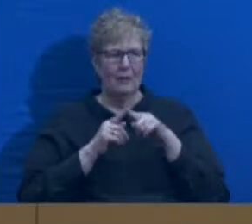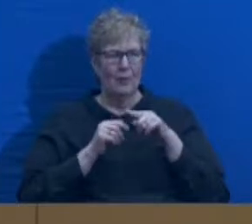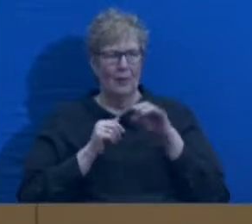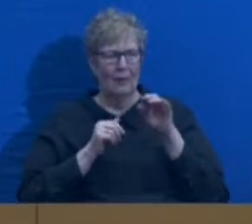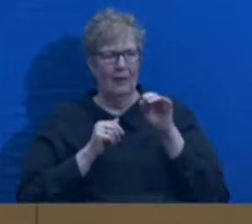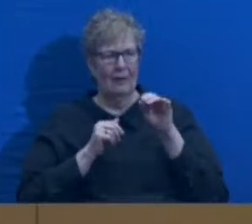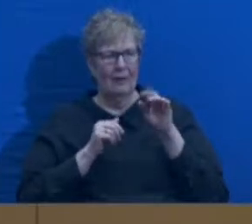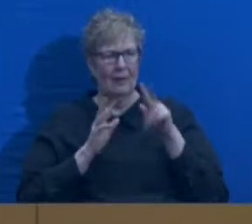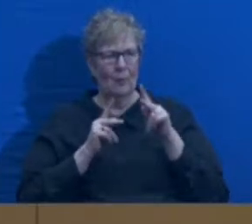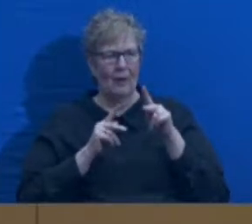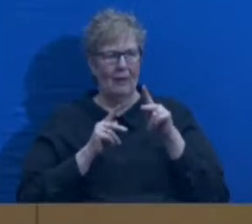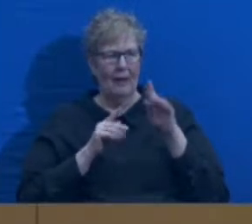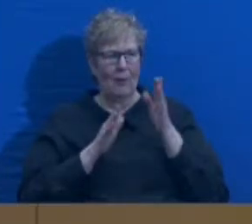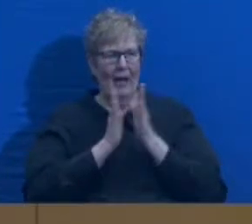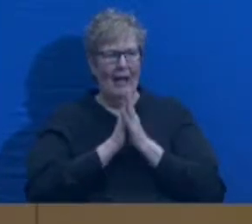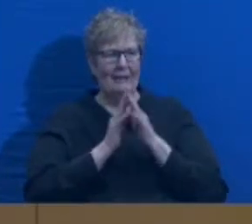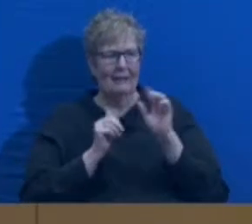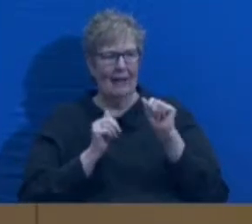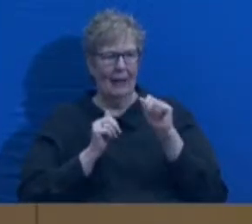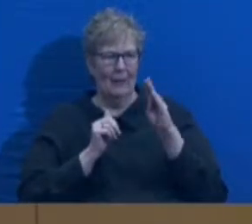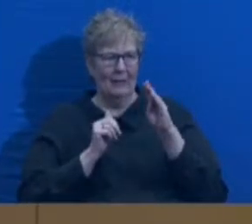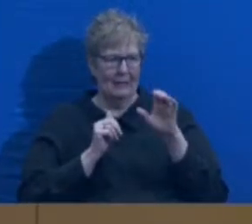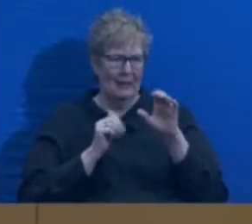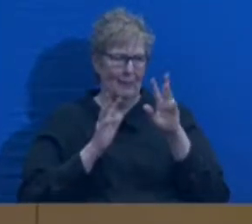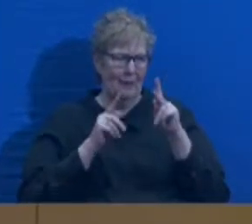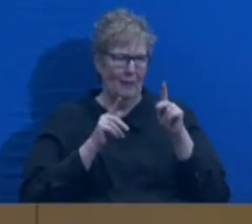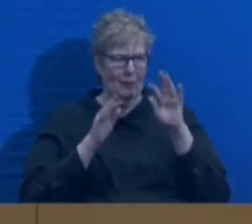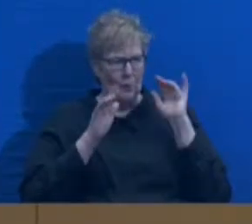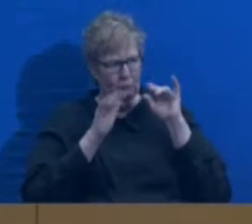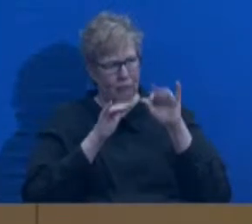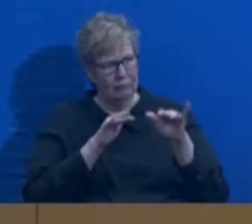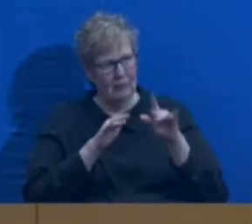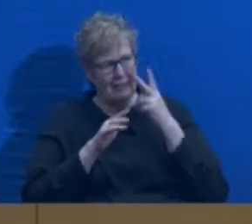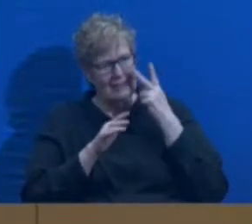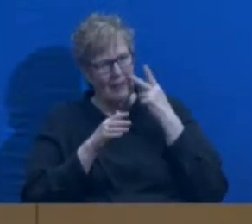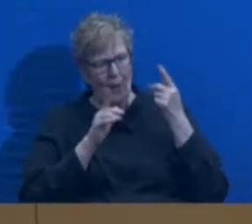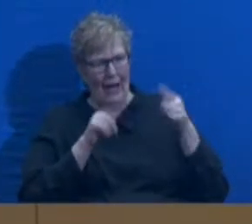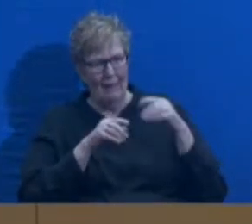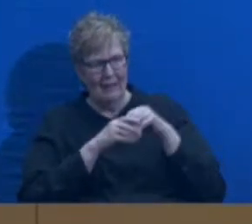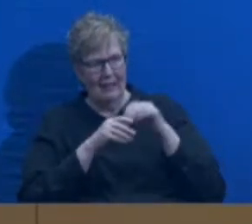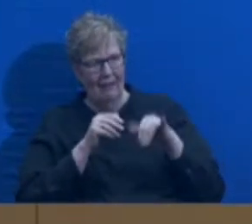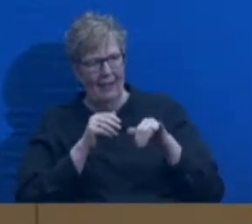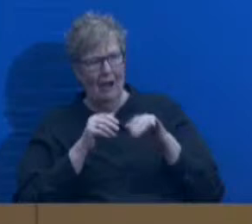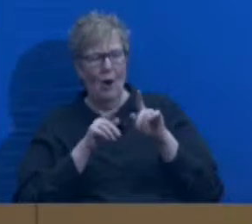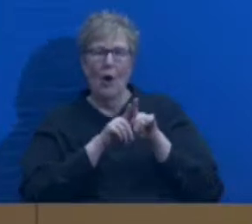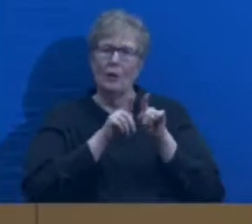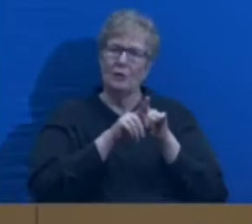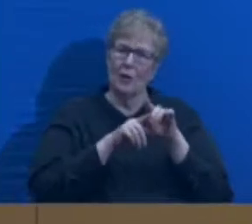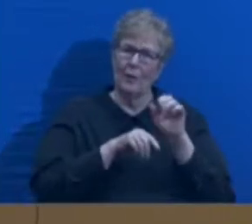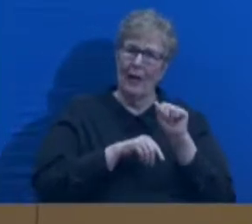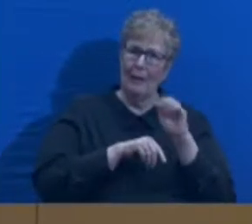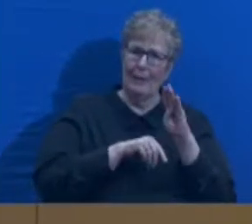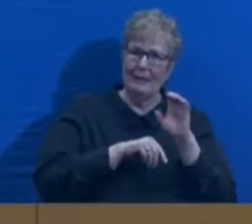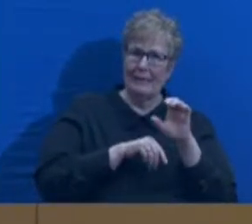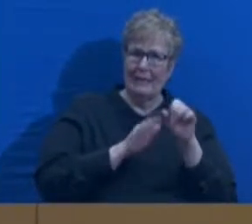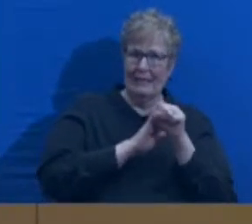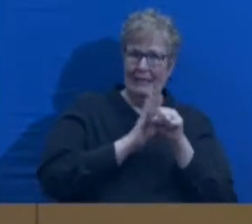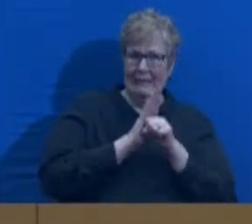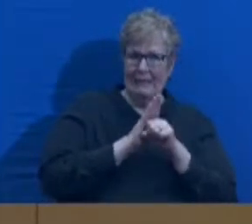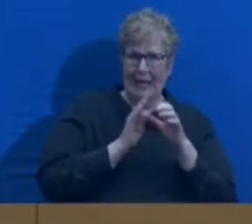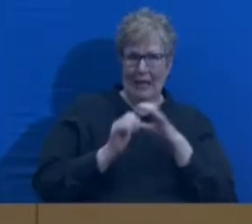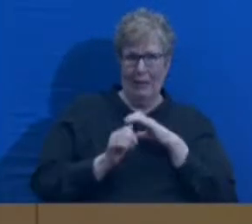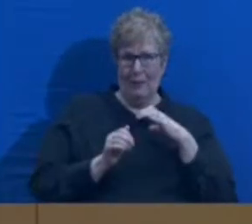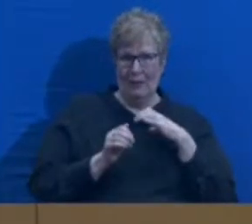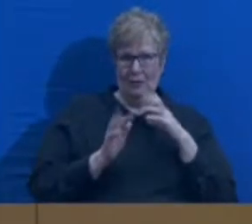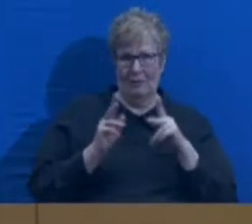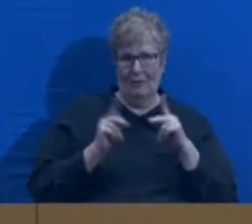ABC folks to get clarification about what took place, and also from our ABC state commission